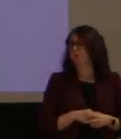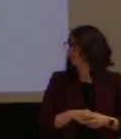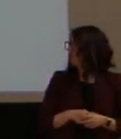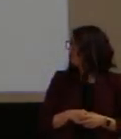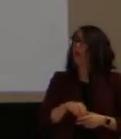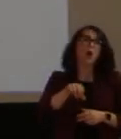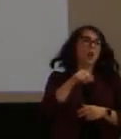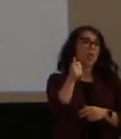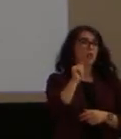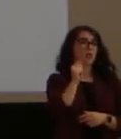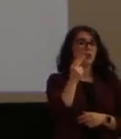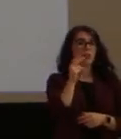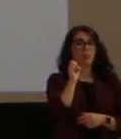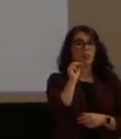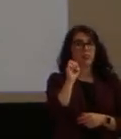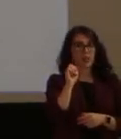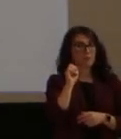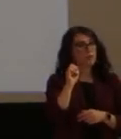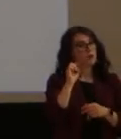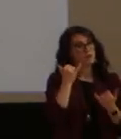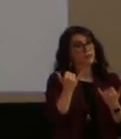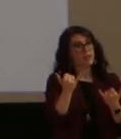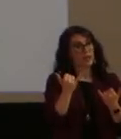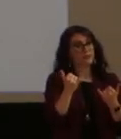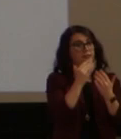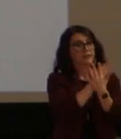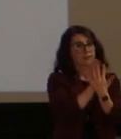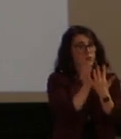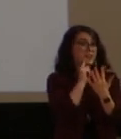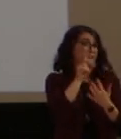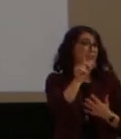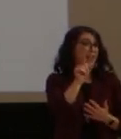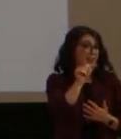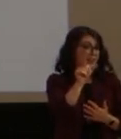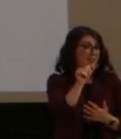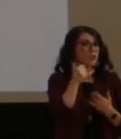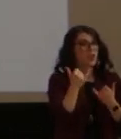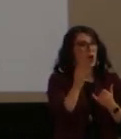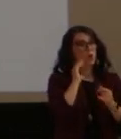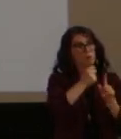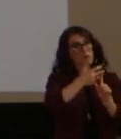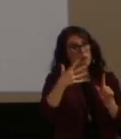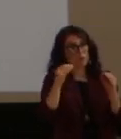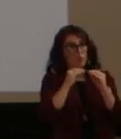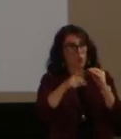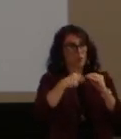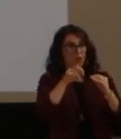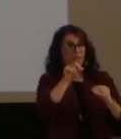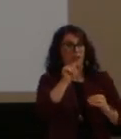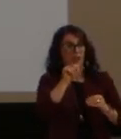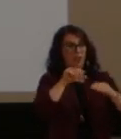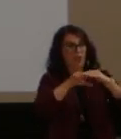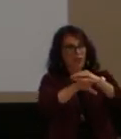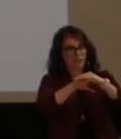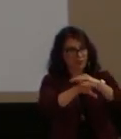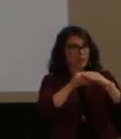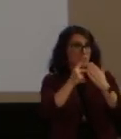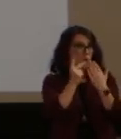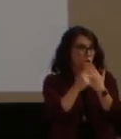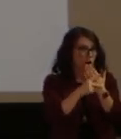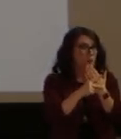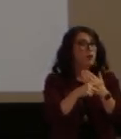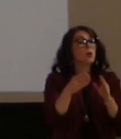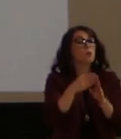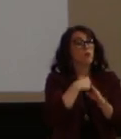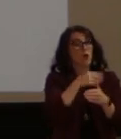Another theme of the day-to-day series, of course, is data. So I'll now turn to talk a little bit about data access in the program